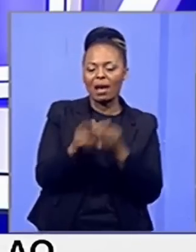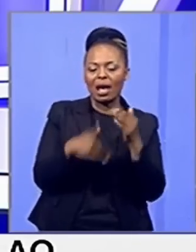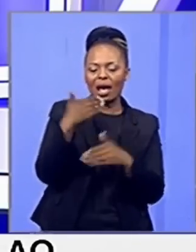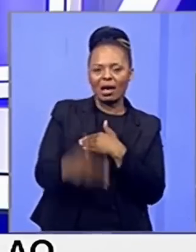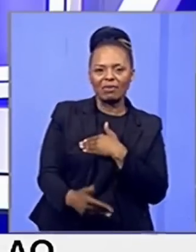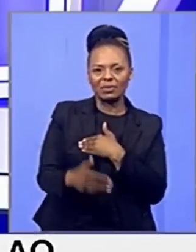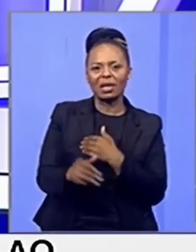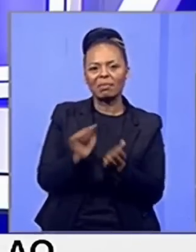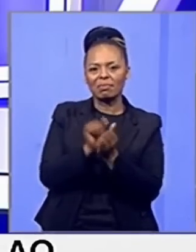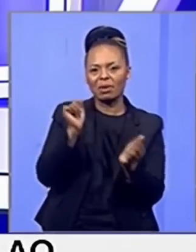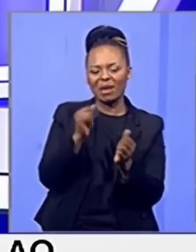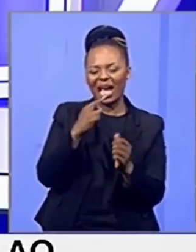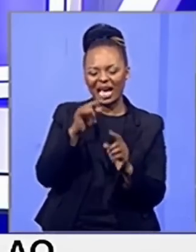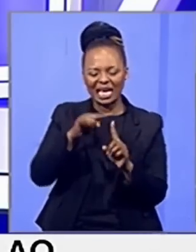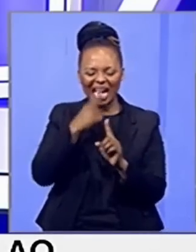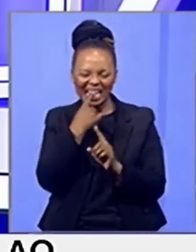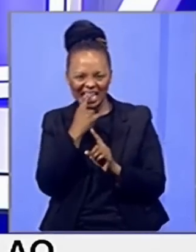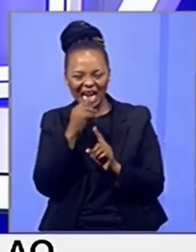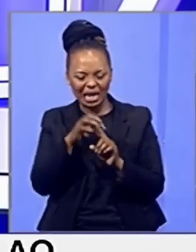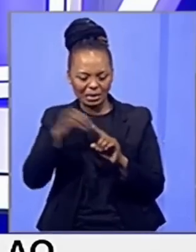ga kolo sethunyeng.